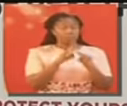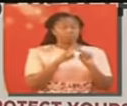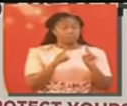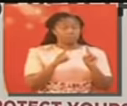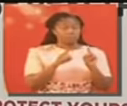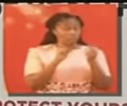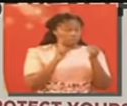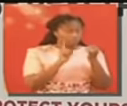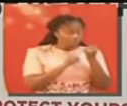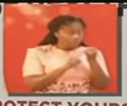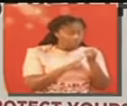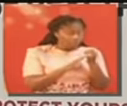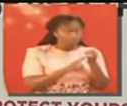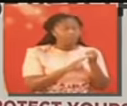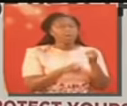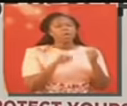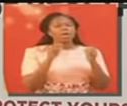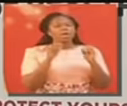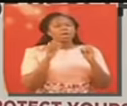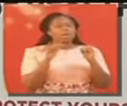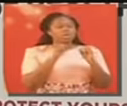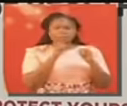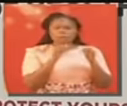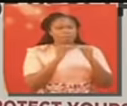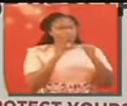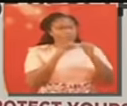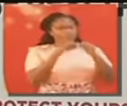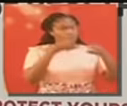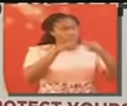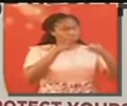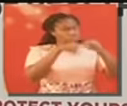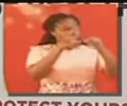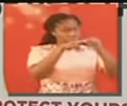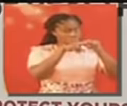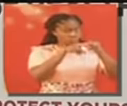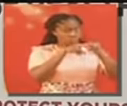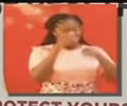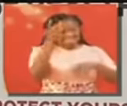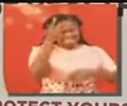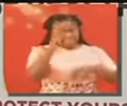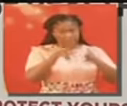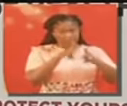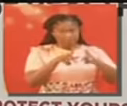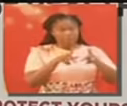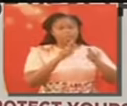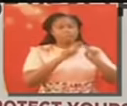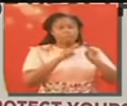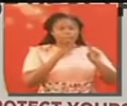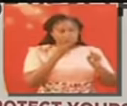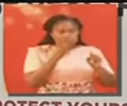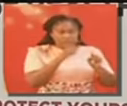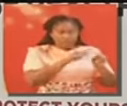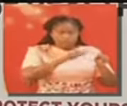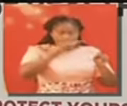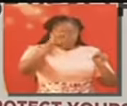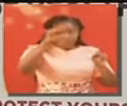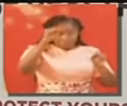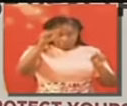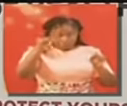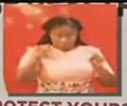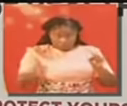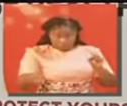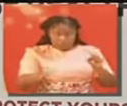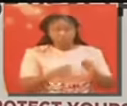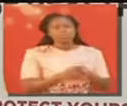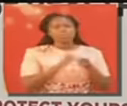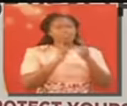we utilize the tools at our disposal. As a clinician would, we would use a thermometers for temperature, we'd use our blood pressure machines to check blood pressure, we'd do